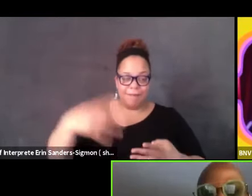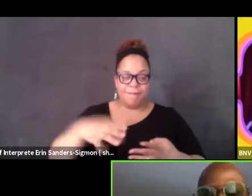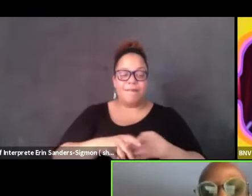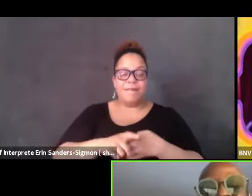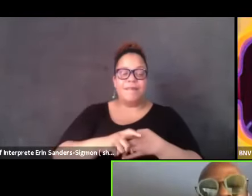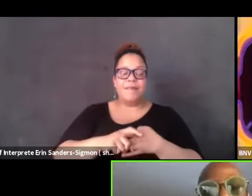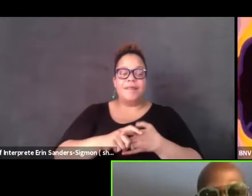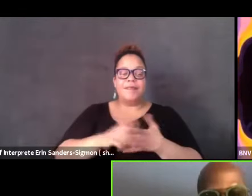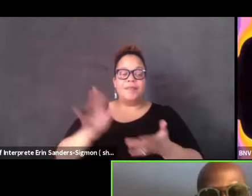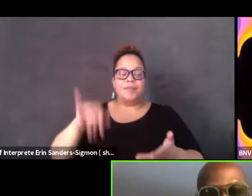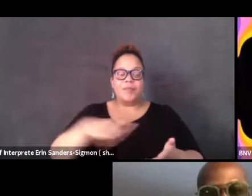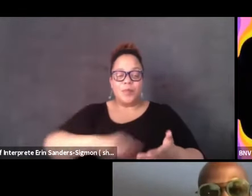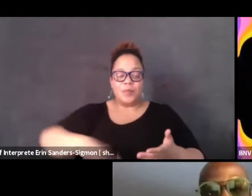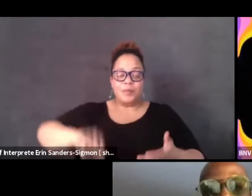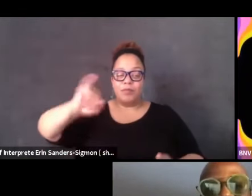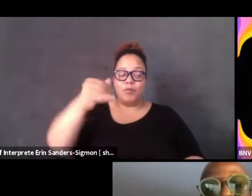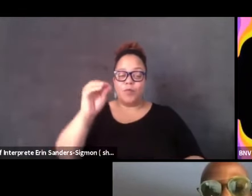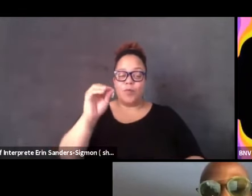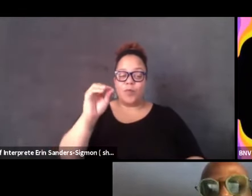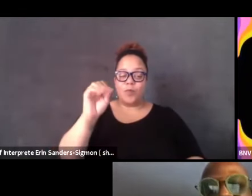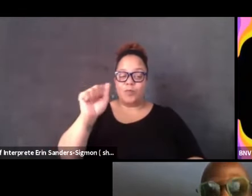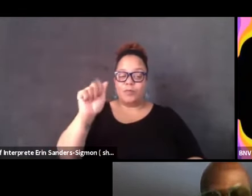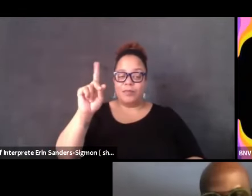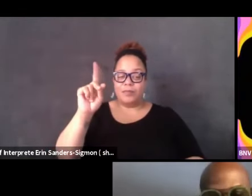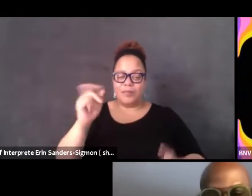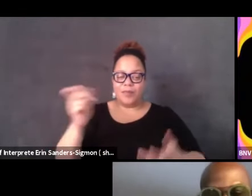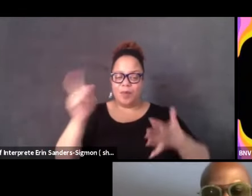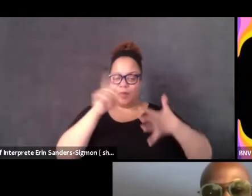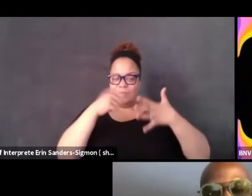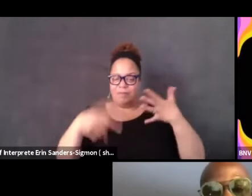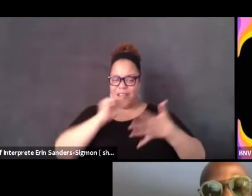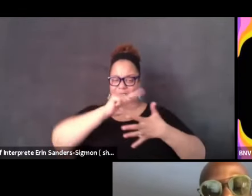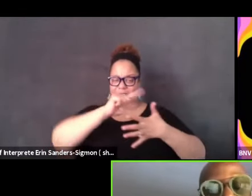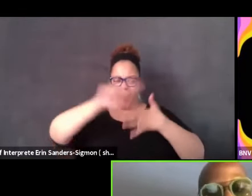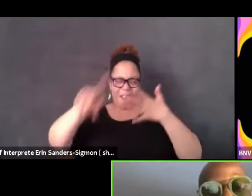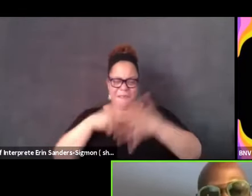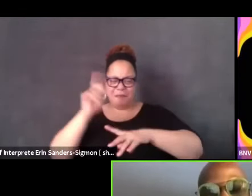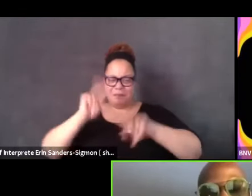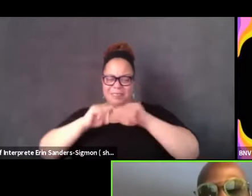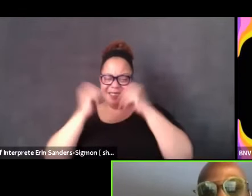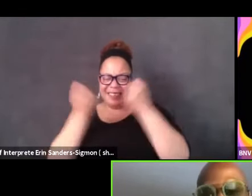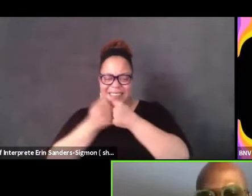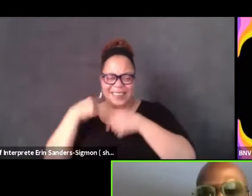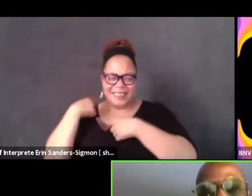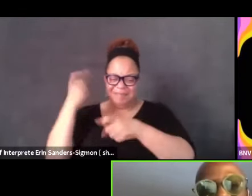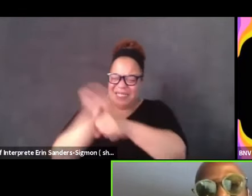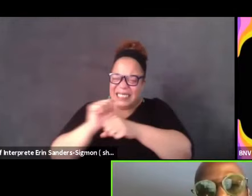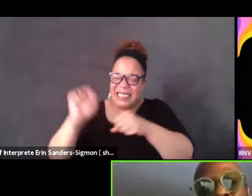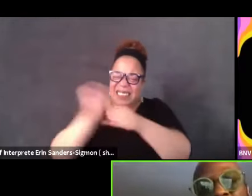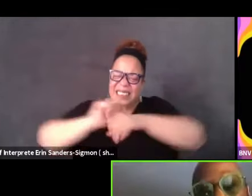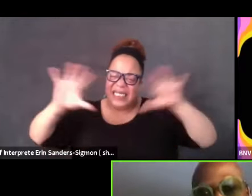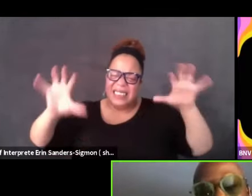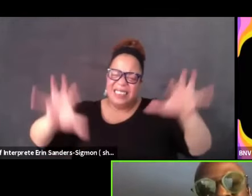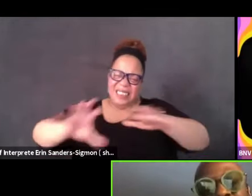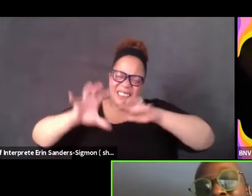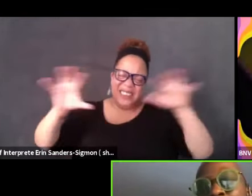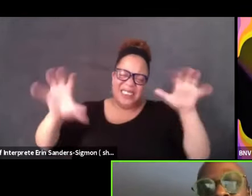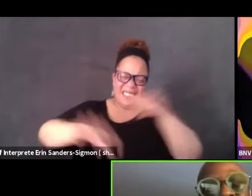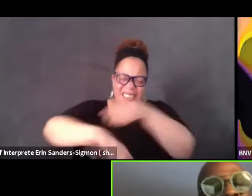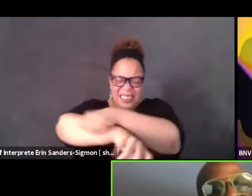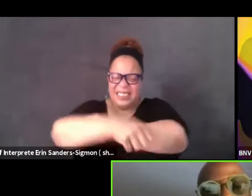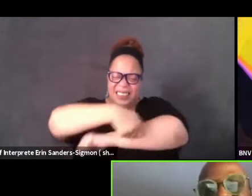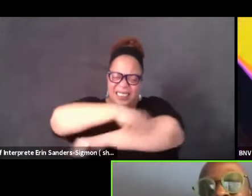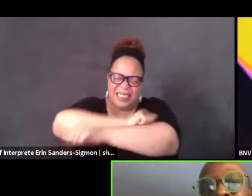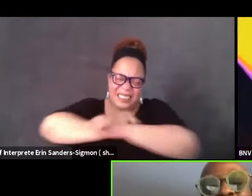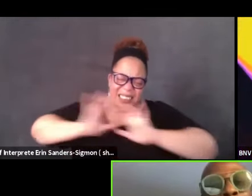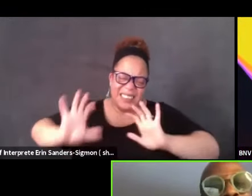the entire team that has worked tirelessly to organize this moment for the collective and for